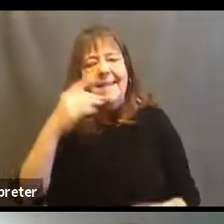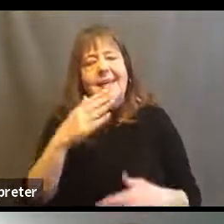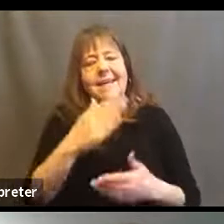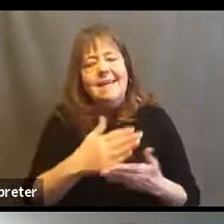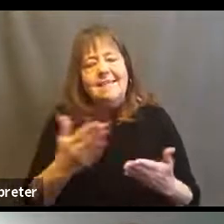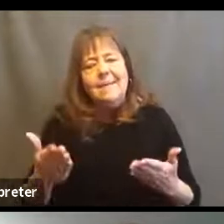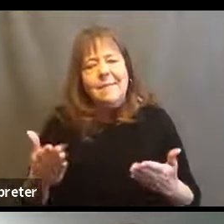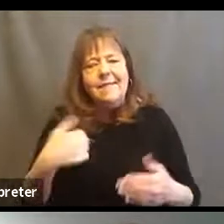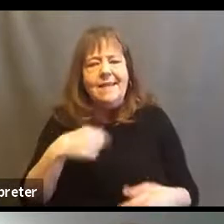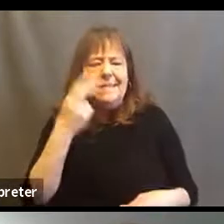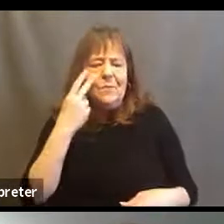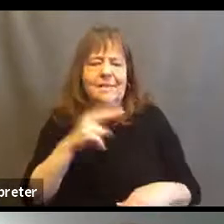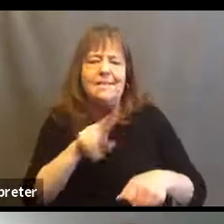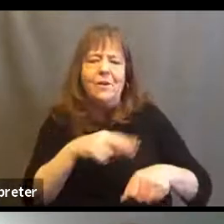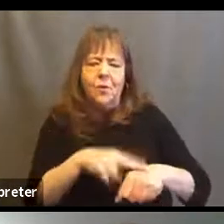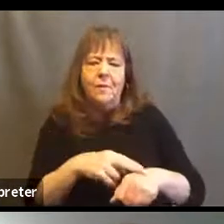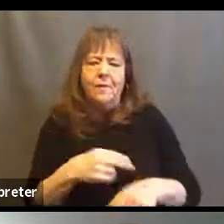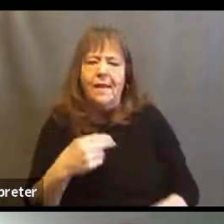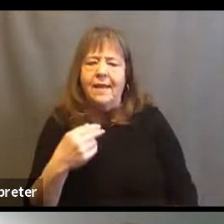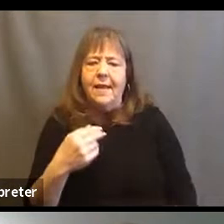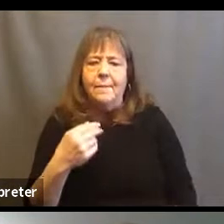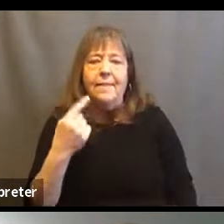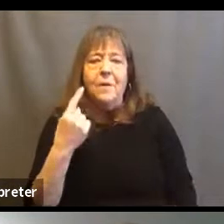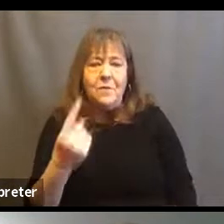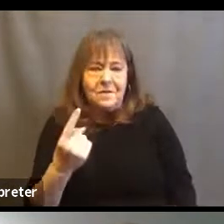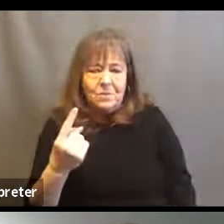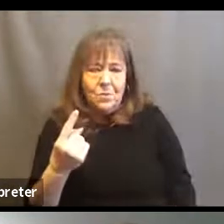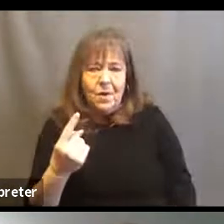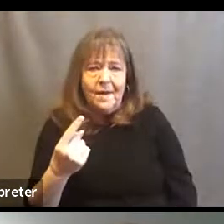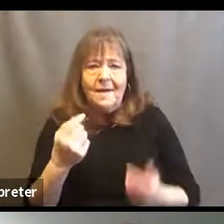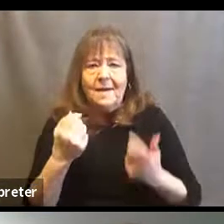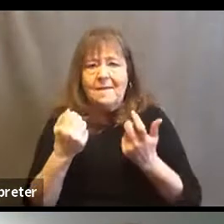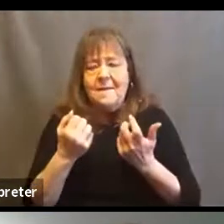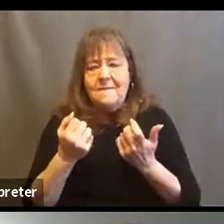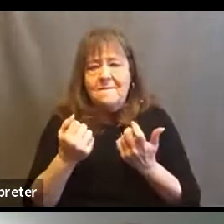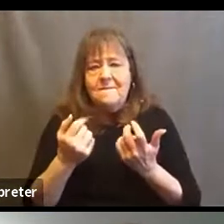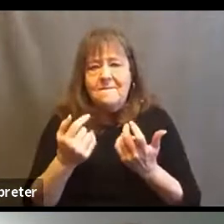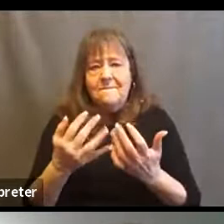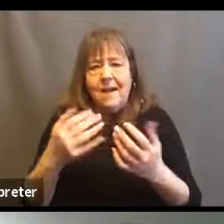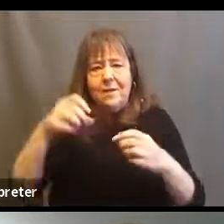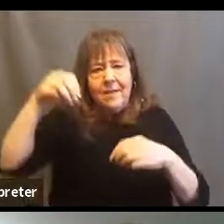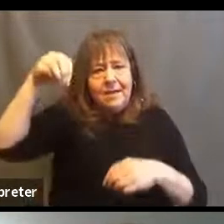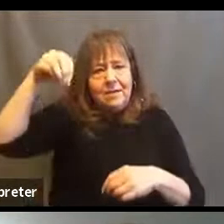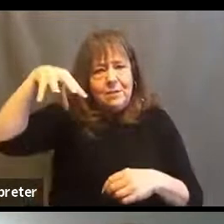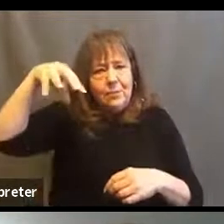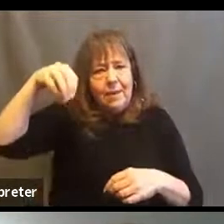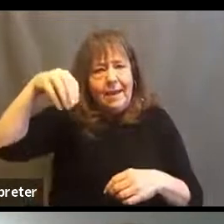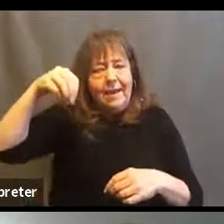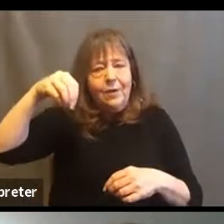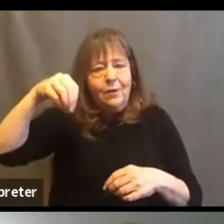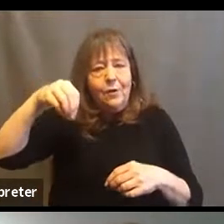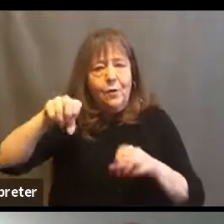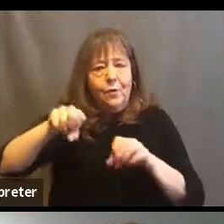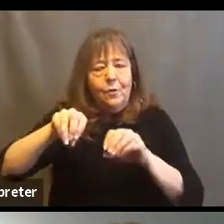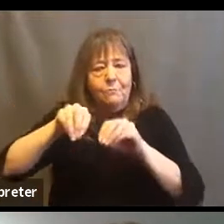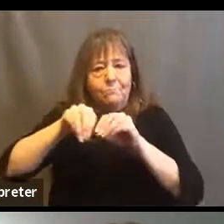see routinely, we did have one fire sprinkler pipe burst this morning in a non-patient care area